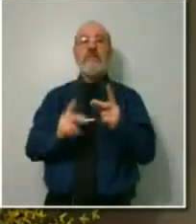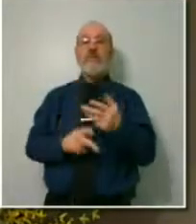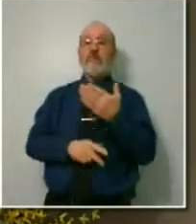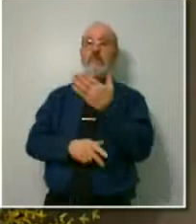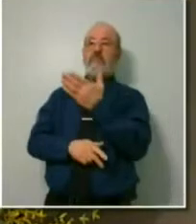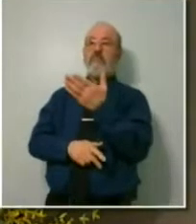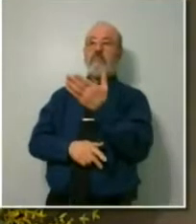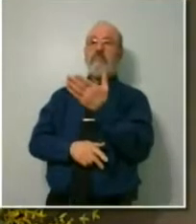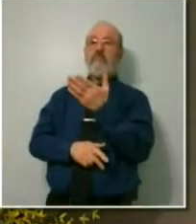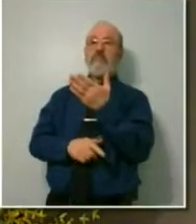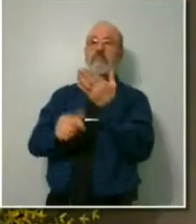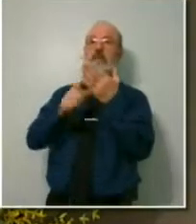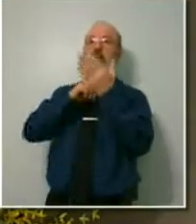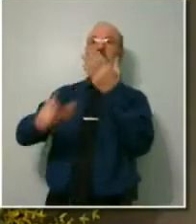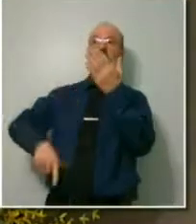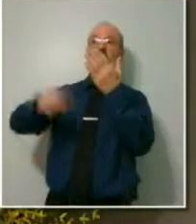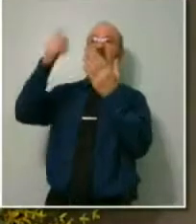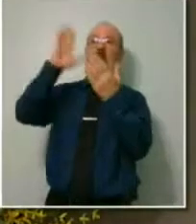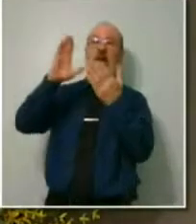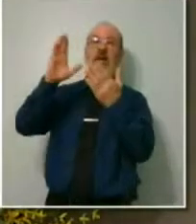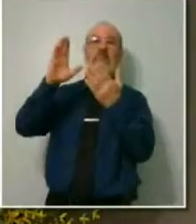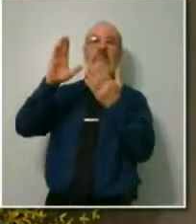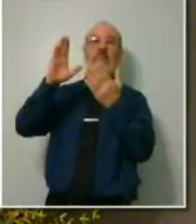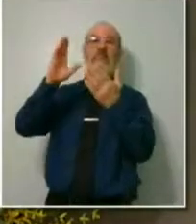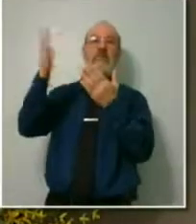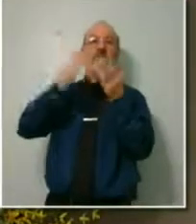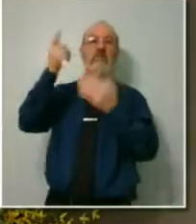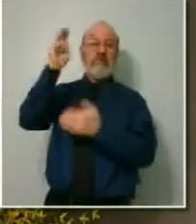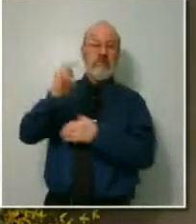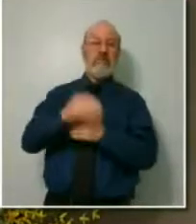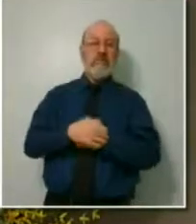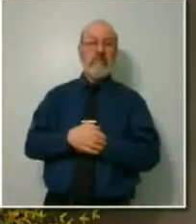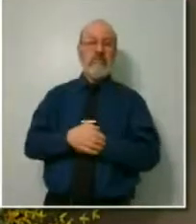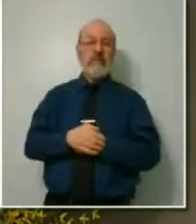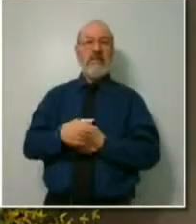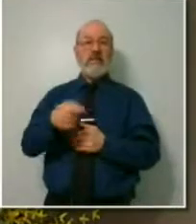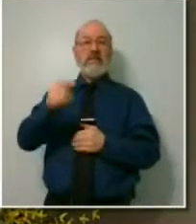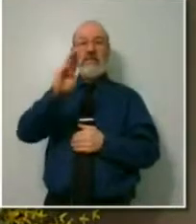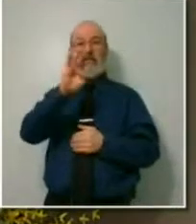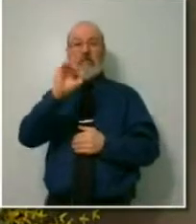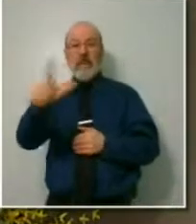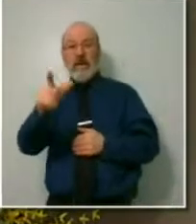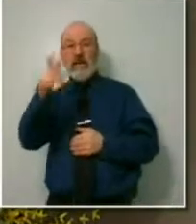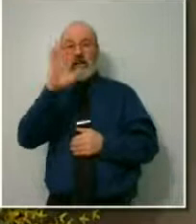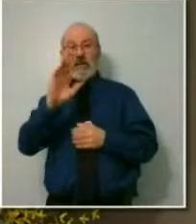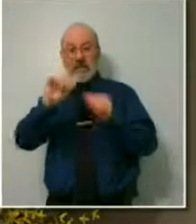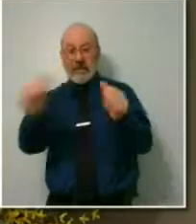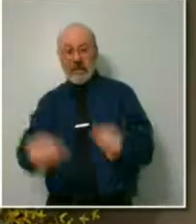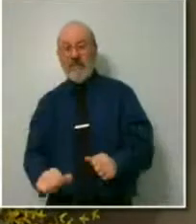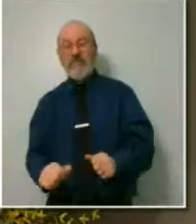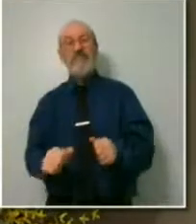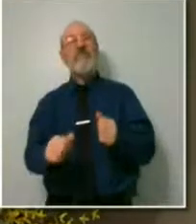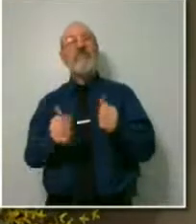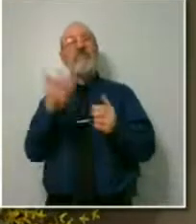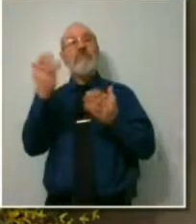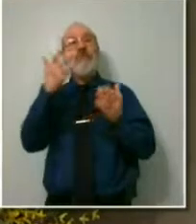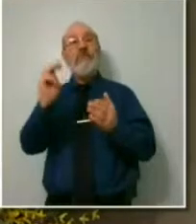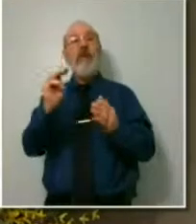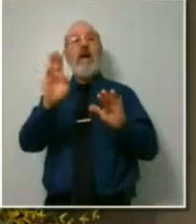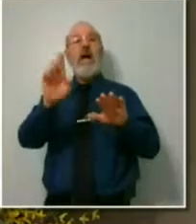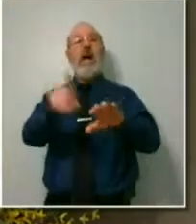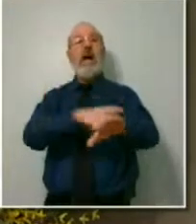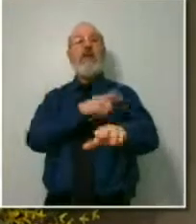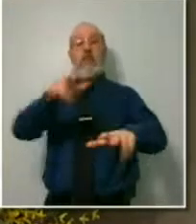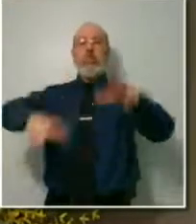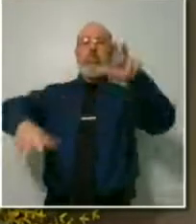if the Lord is God, serve him. If Baal is God, serve him. How long halt you between